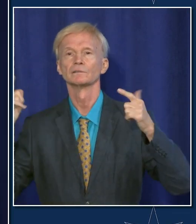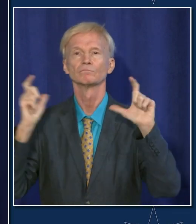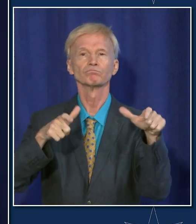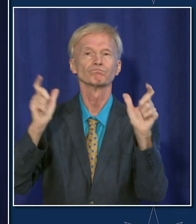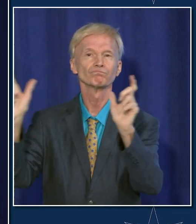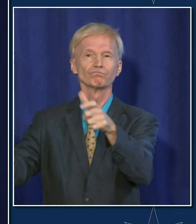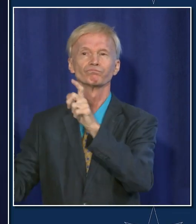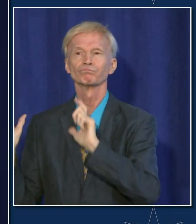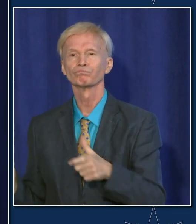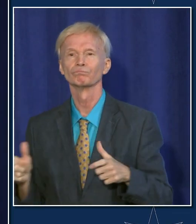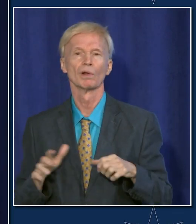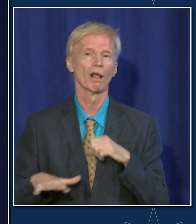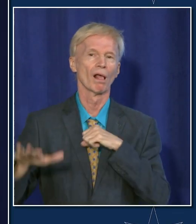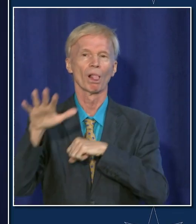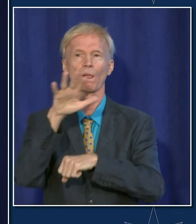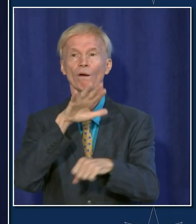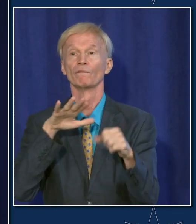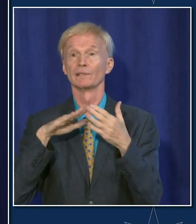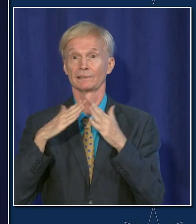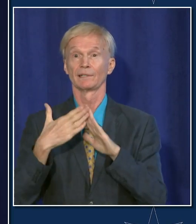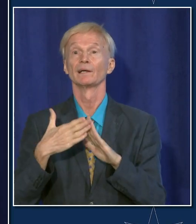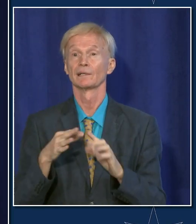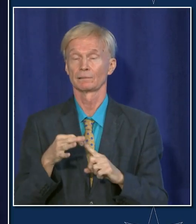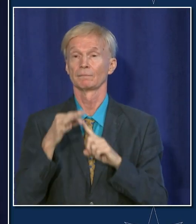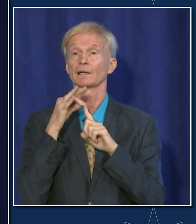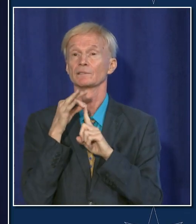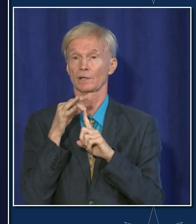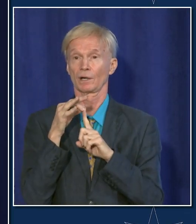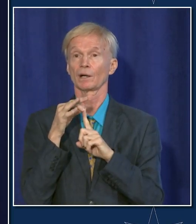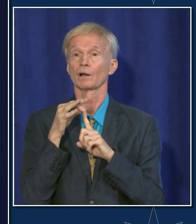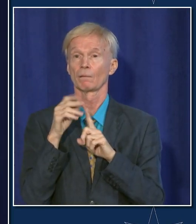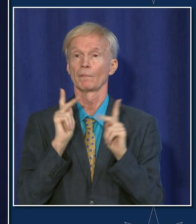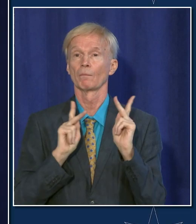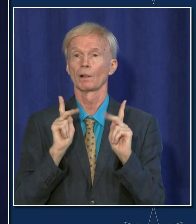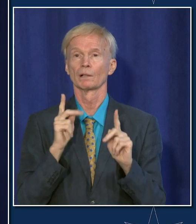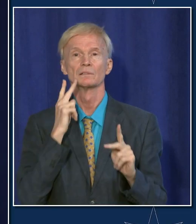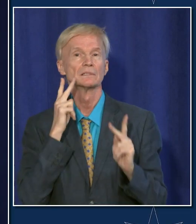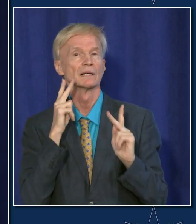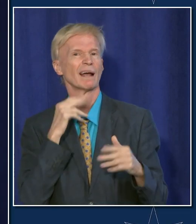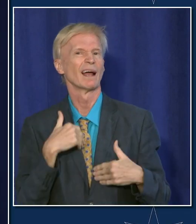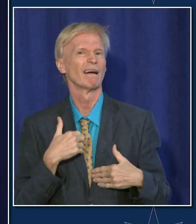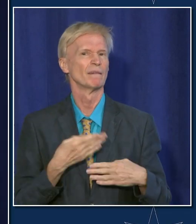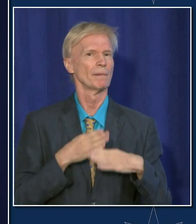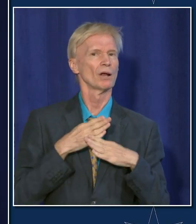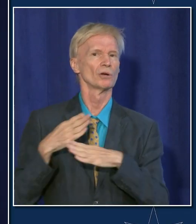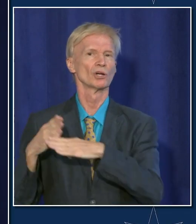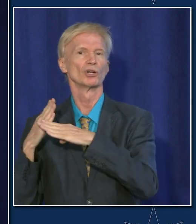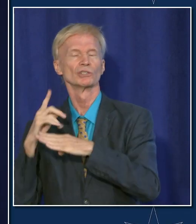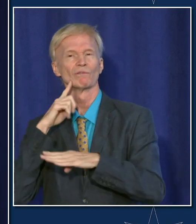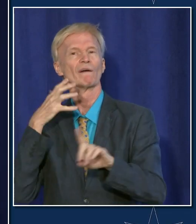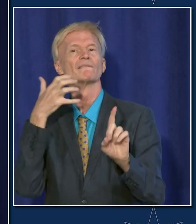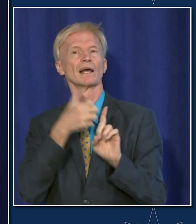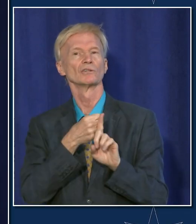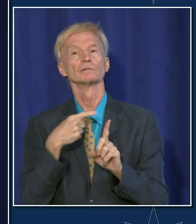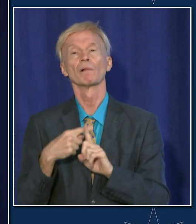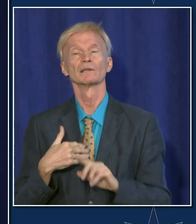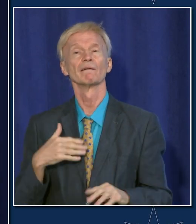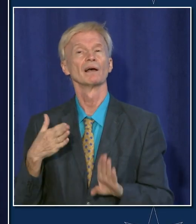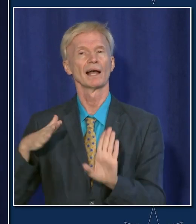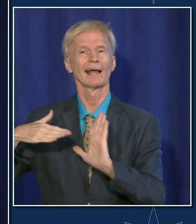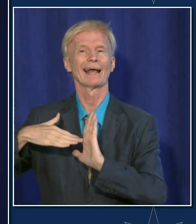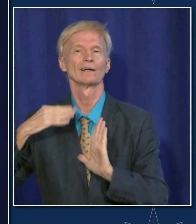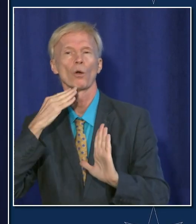out all over the city, especially at places where people who may have more barriers to vaccination are, and we have our at-home